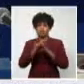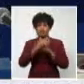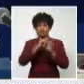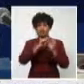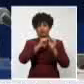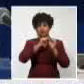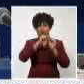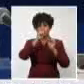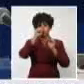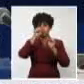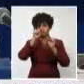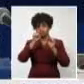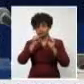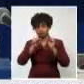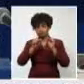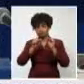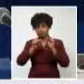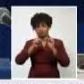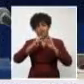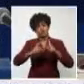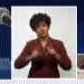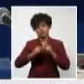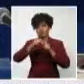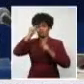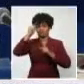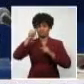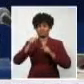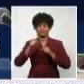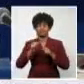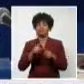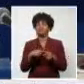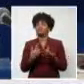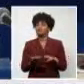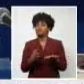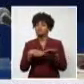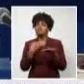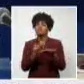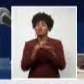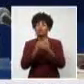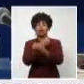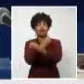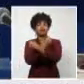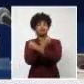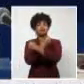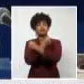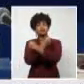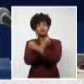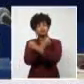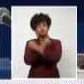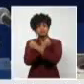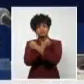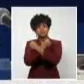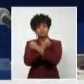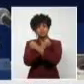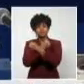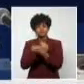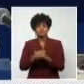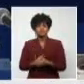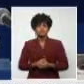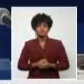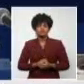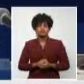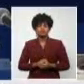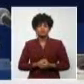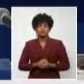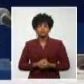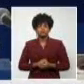which the cases were diminishing, and suddenly they had a rebound of